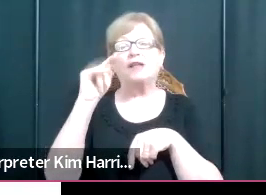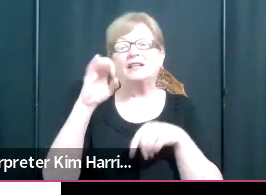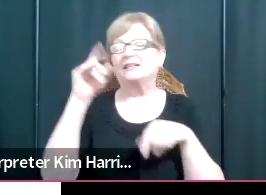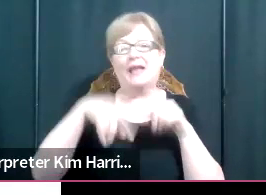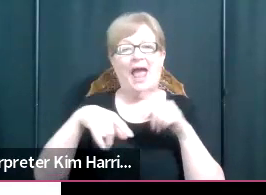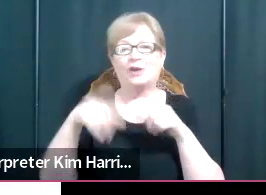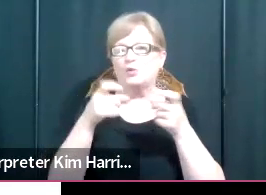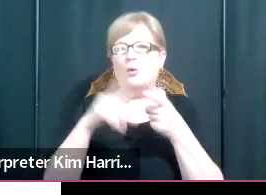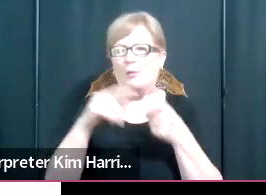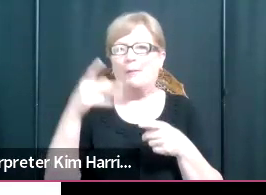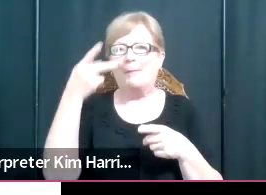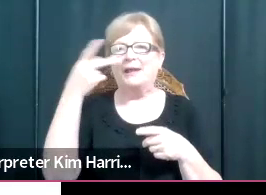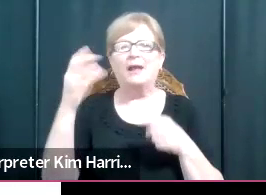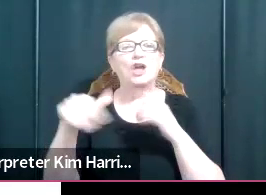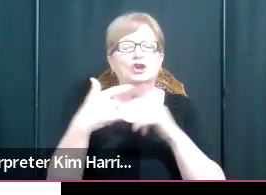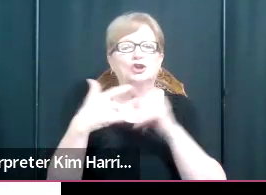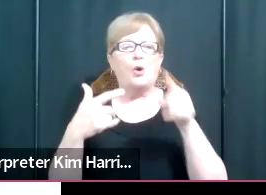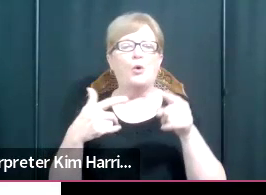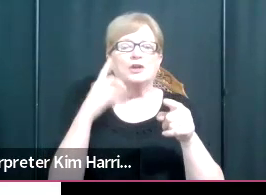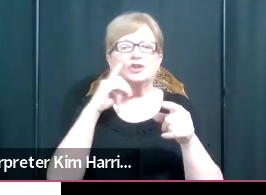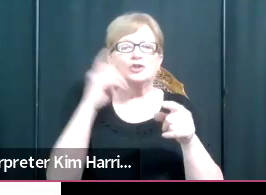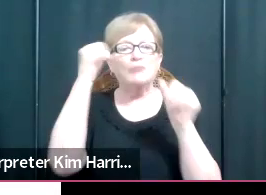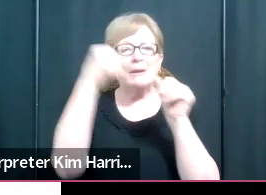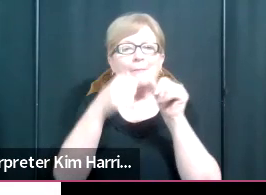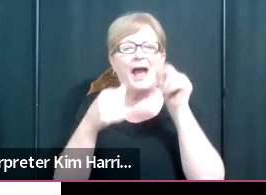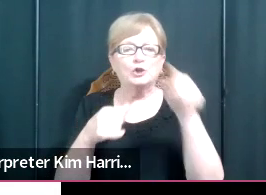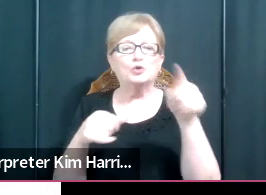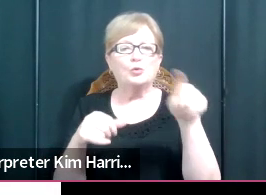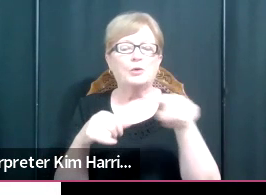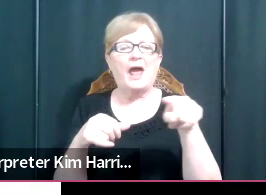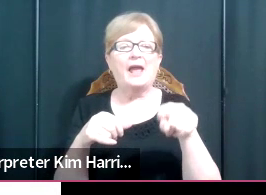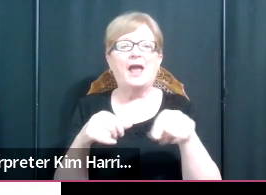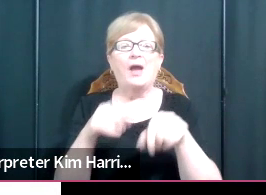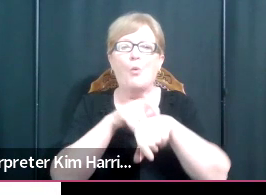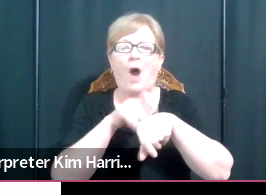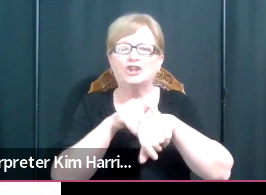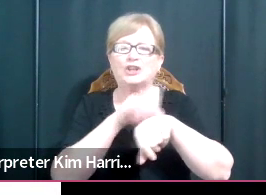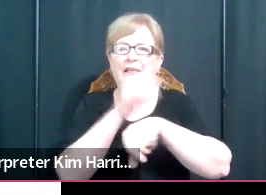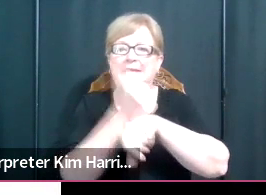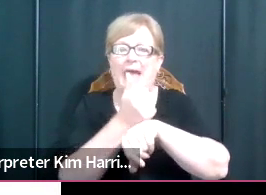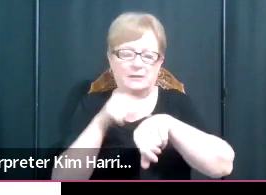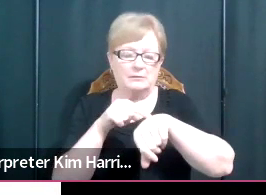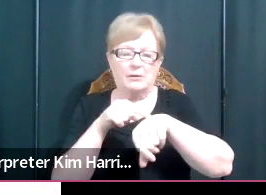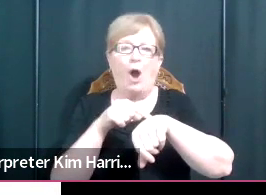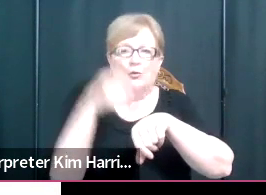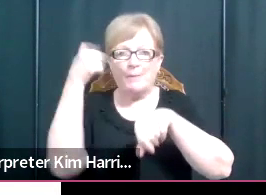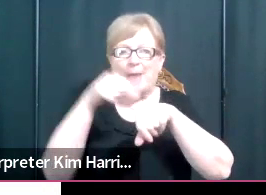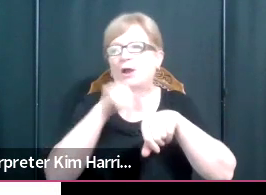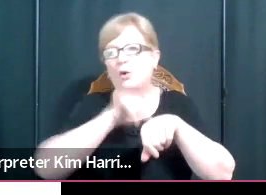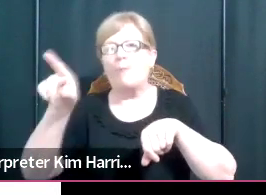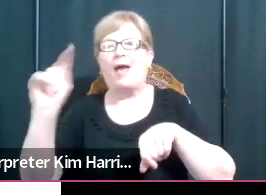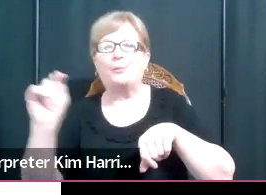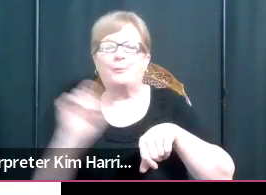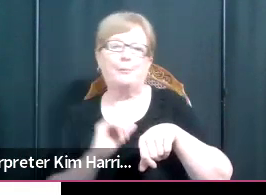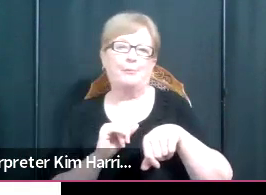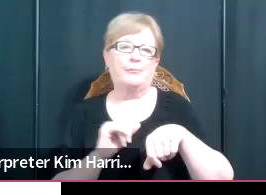a variety of different types of reminder watches that you can set for any length of time.